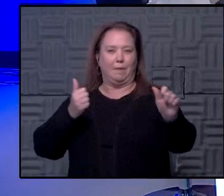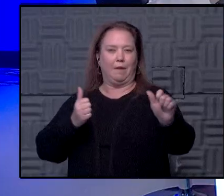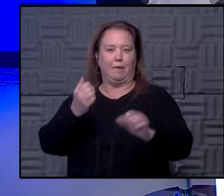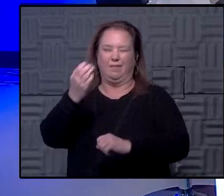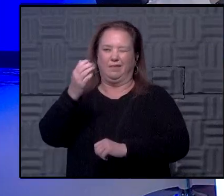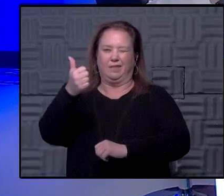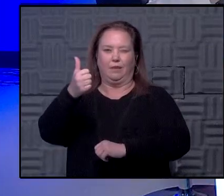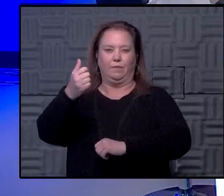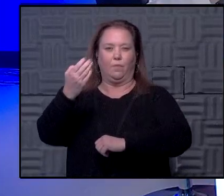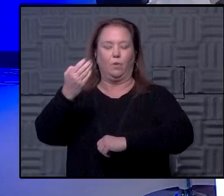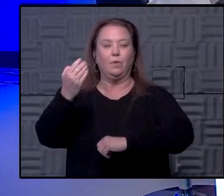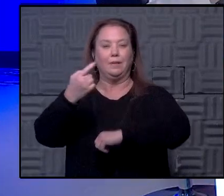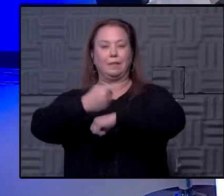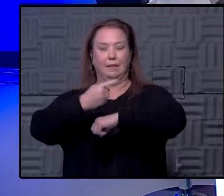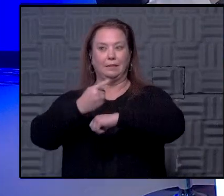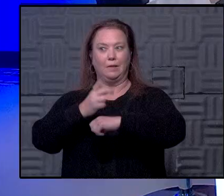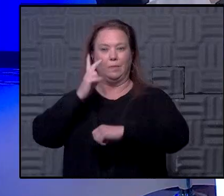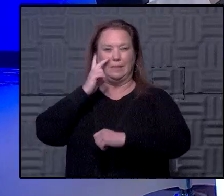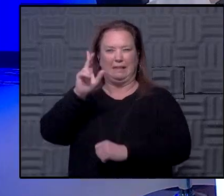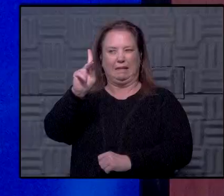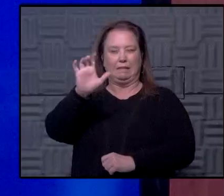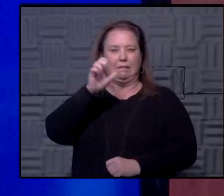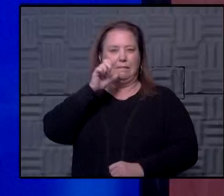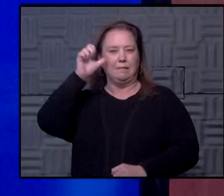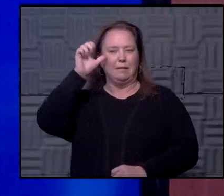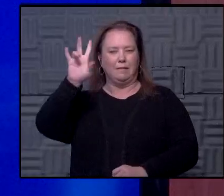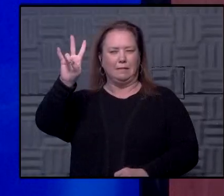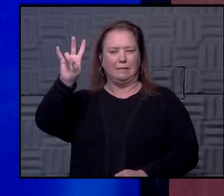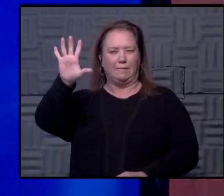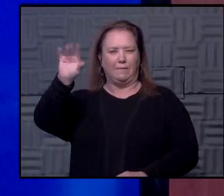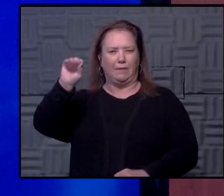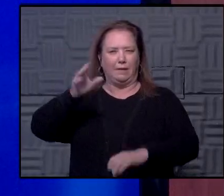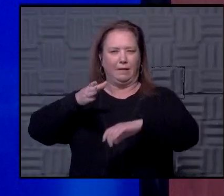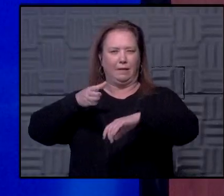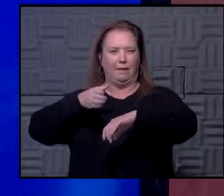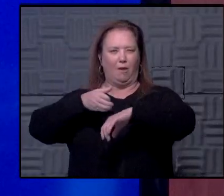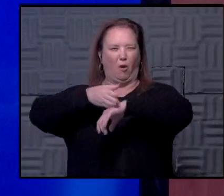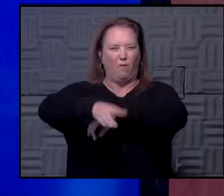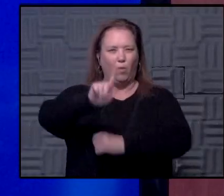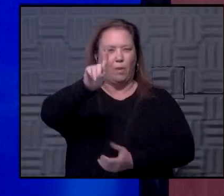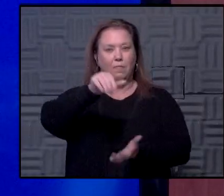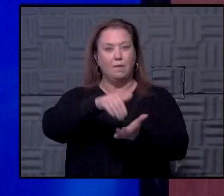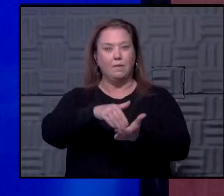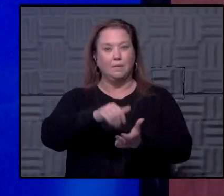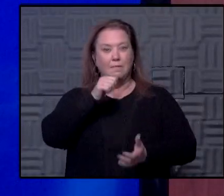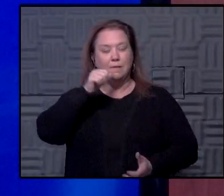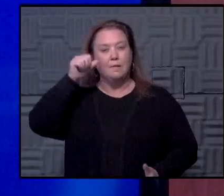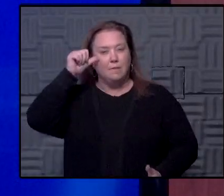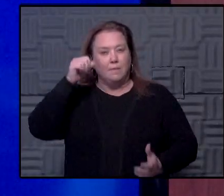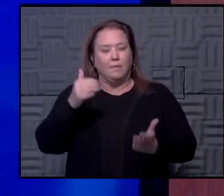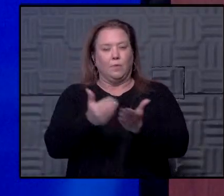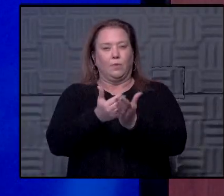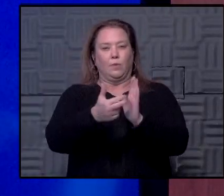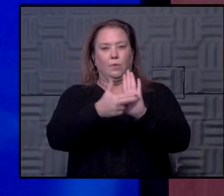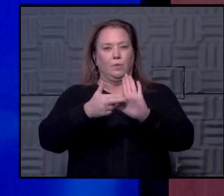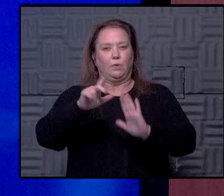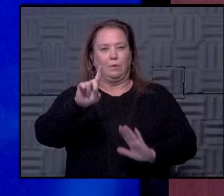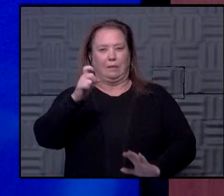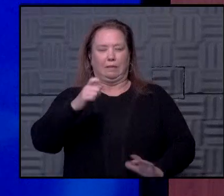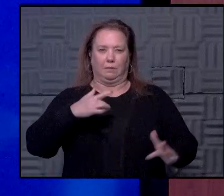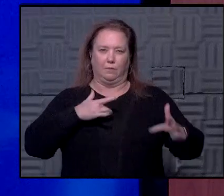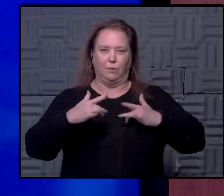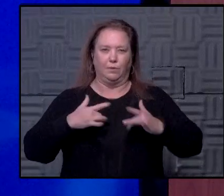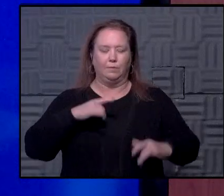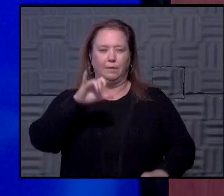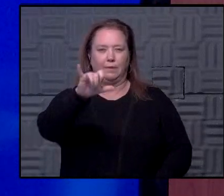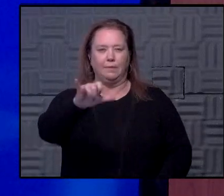that the numbers in Kansas City popped up. They've been running around 750, and then they were back up over 1,000 yesterday of new diagnoses. And so that's a little bit of a concern.